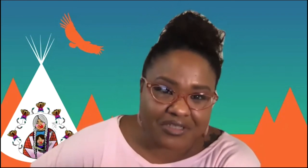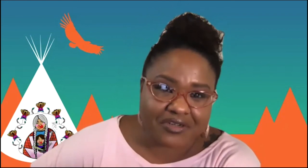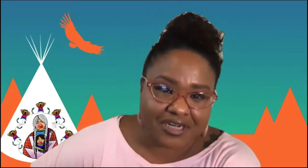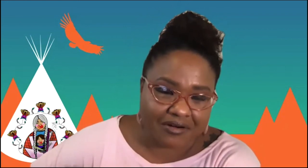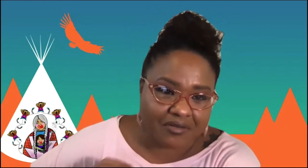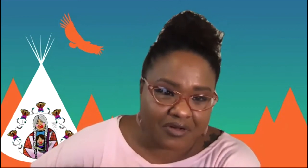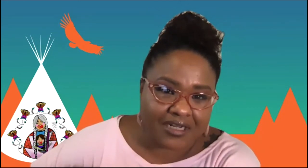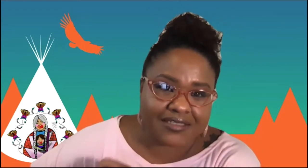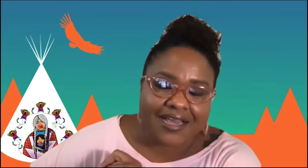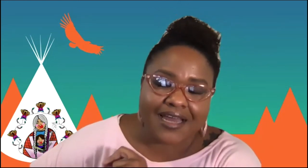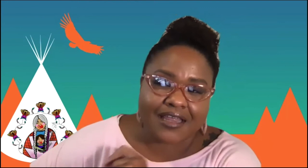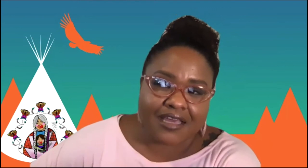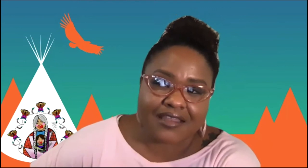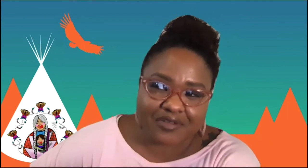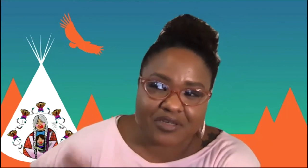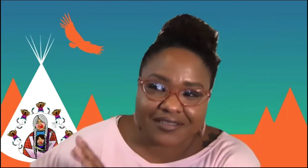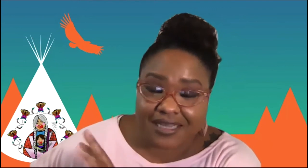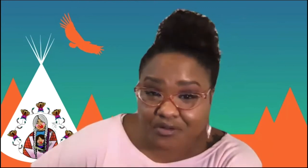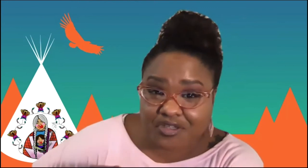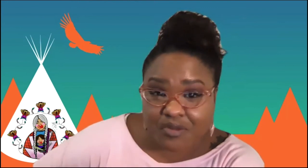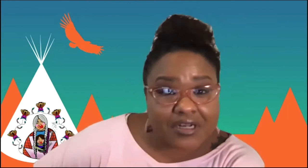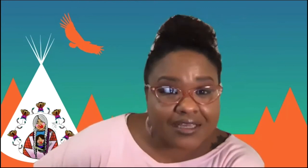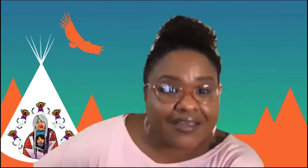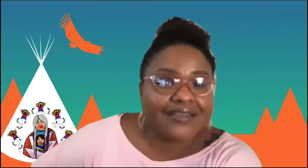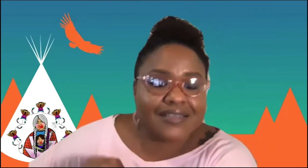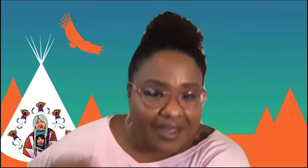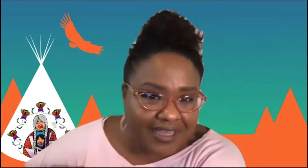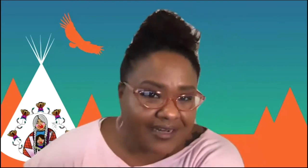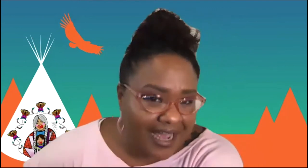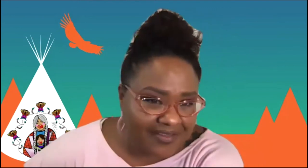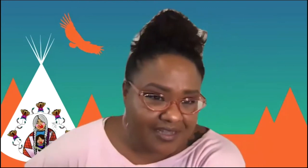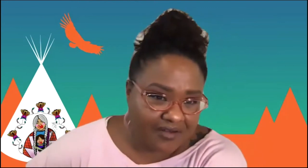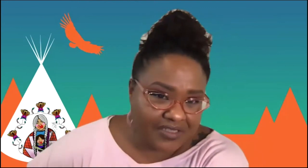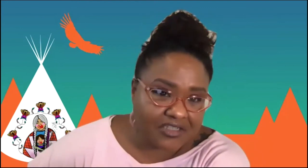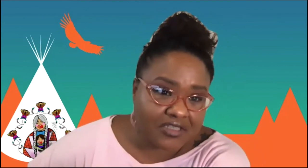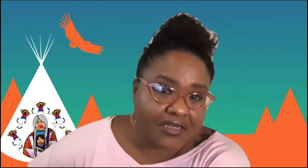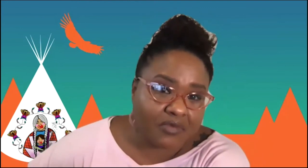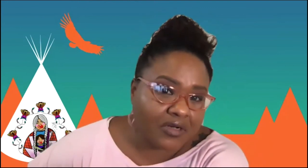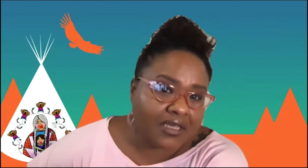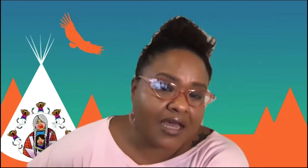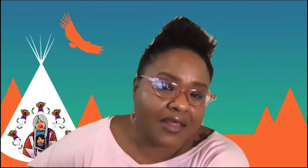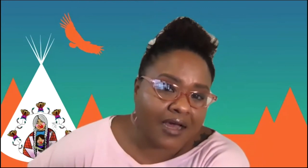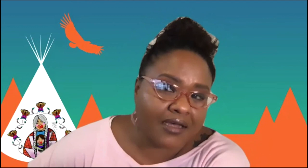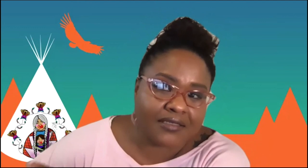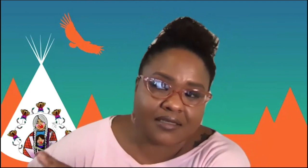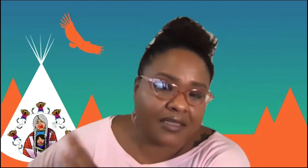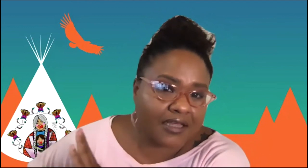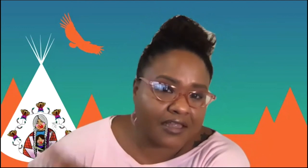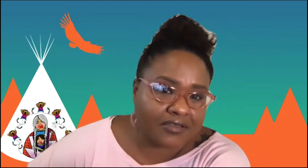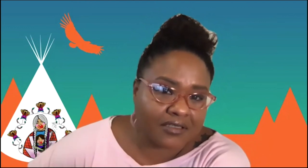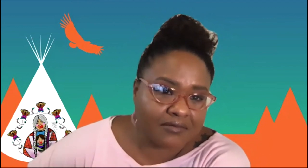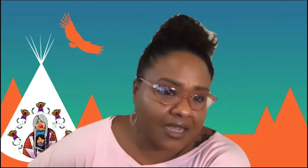doing research in our communities. And I think that it was because they used community to navigate and have these conversations in community. And that is